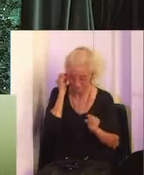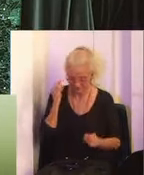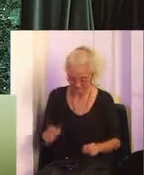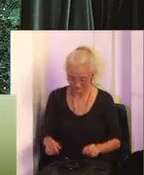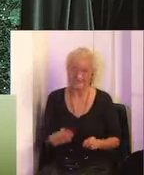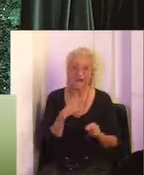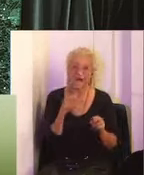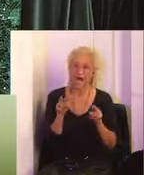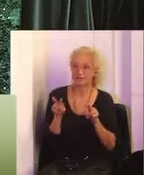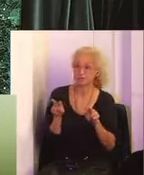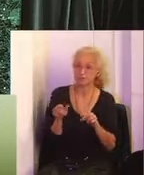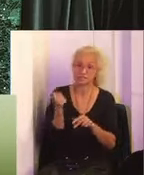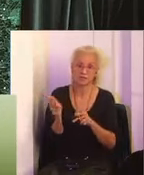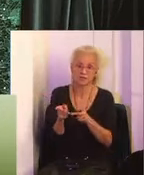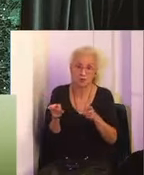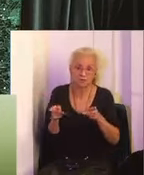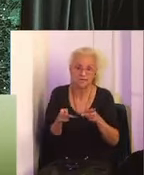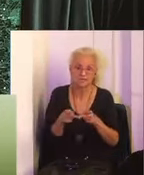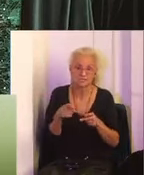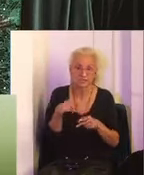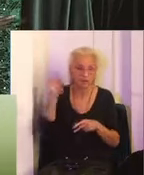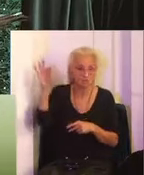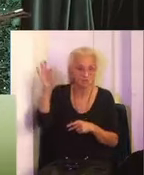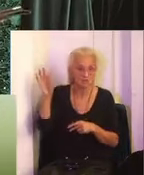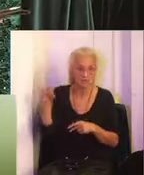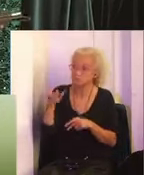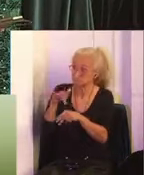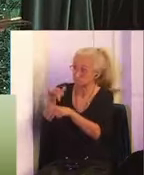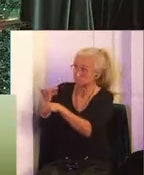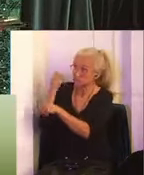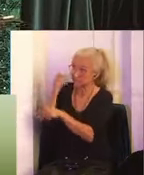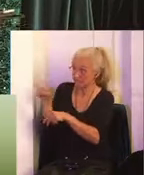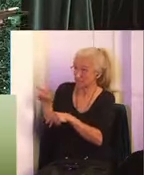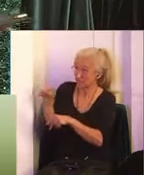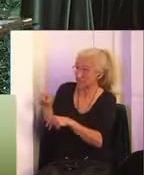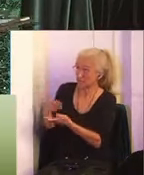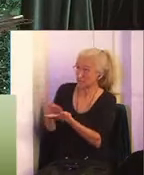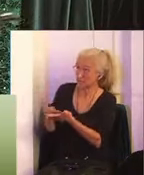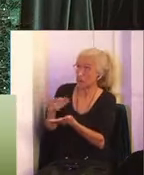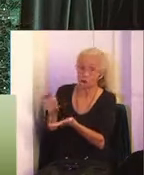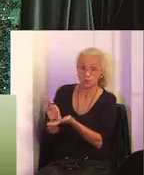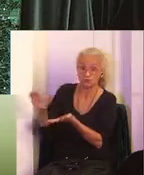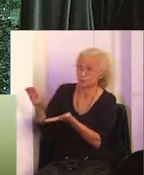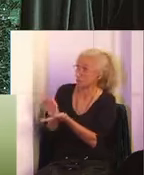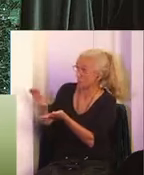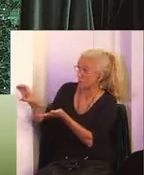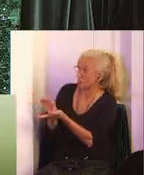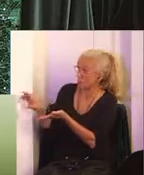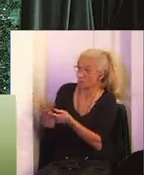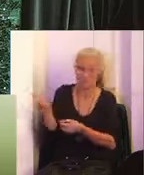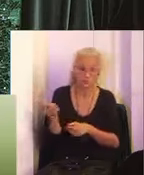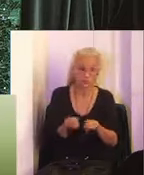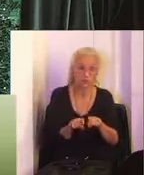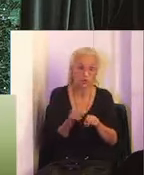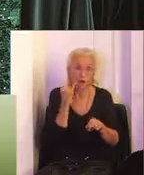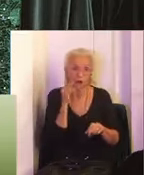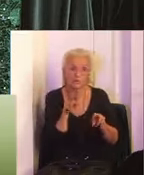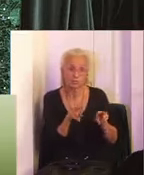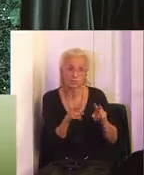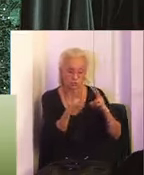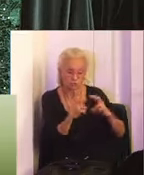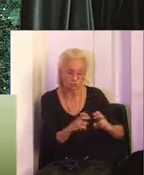I'd look at the other places that I've pastored, and if they need money, they would get some money. I would look at some things